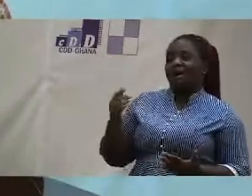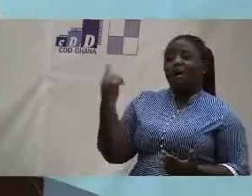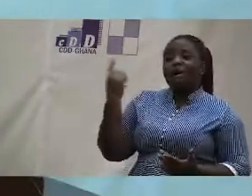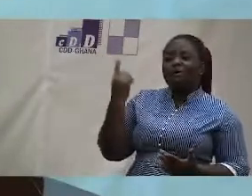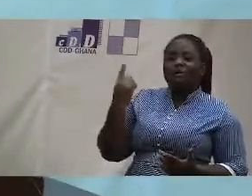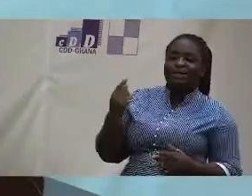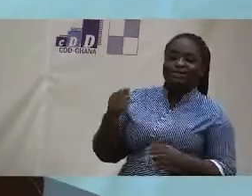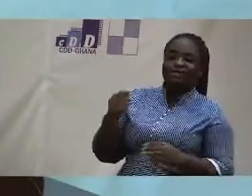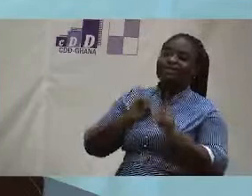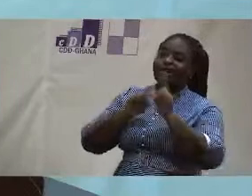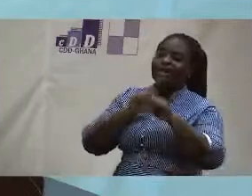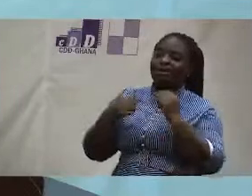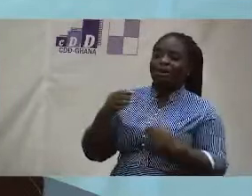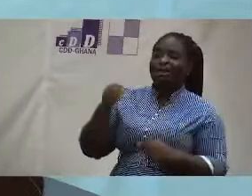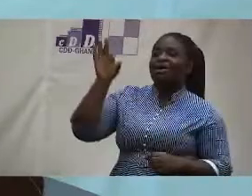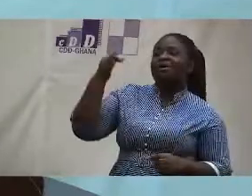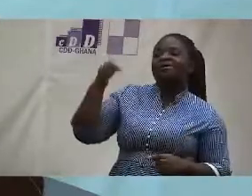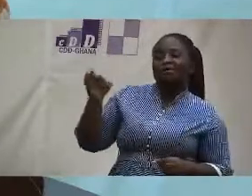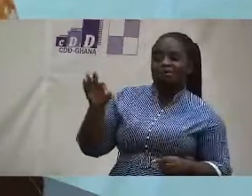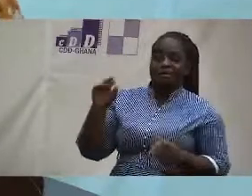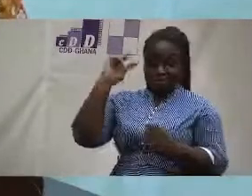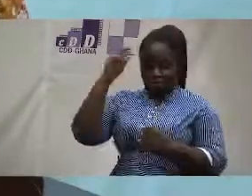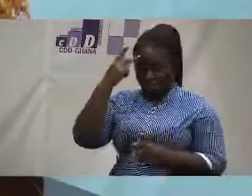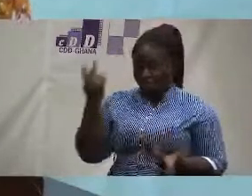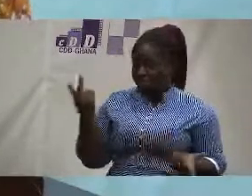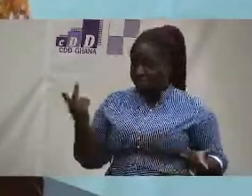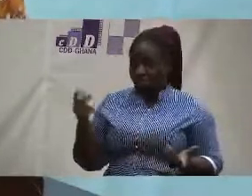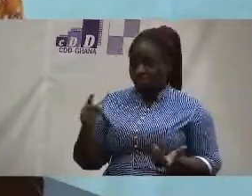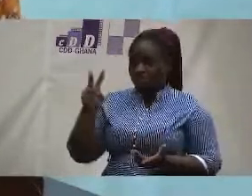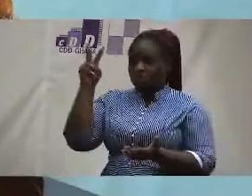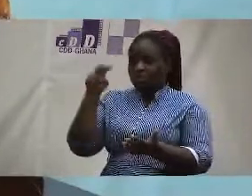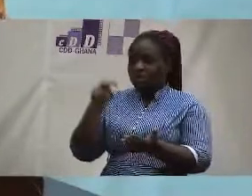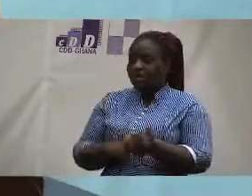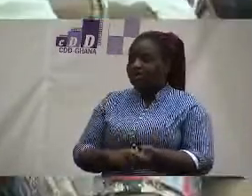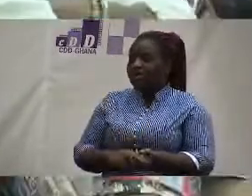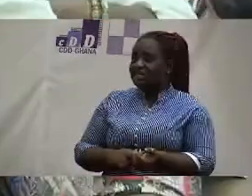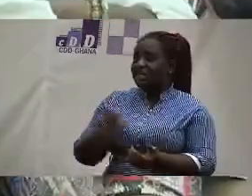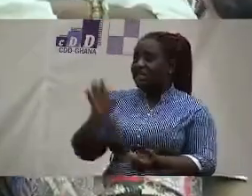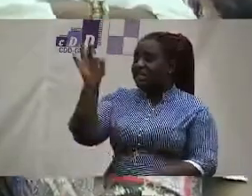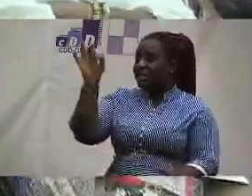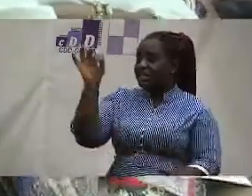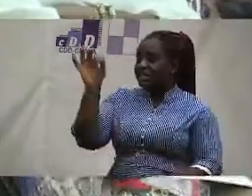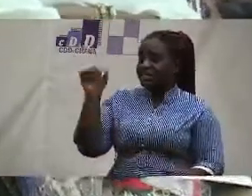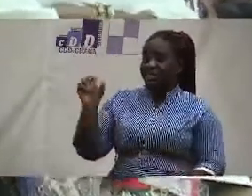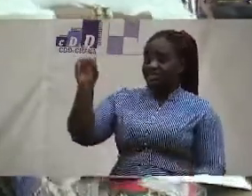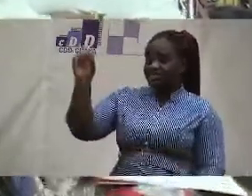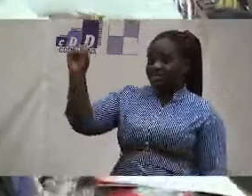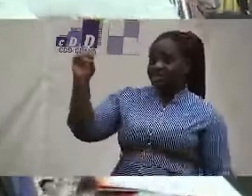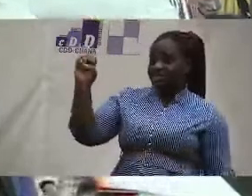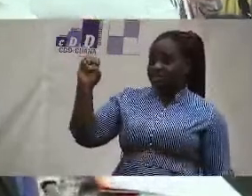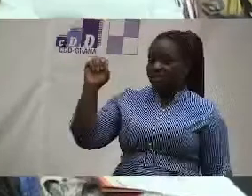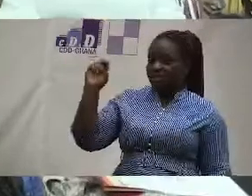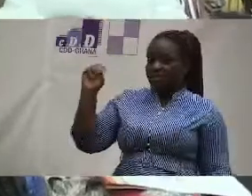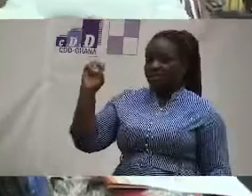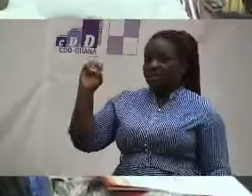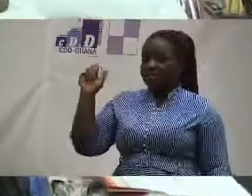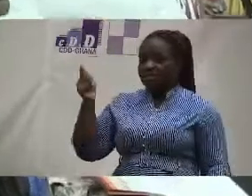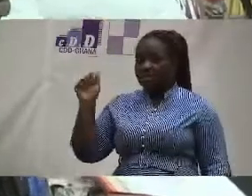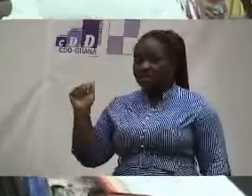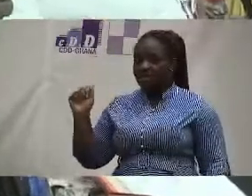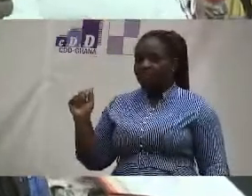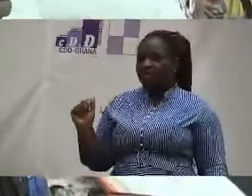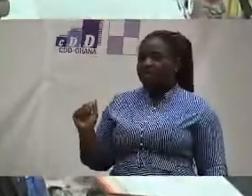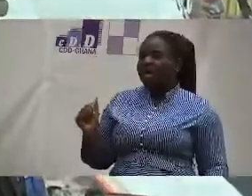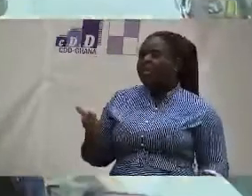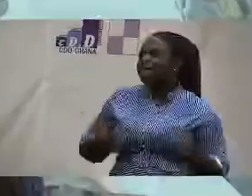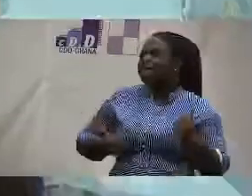Francophone politics, actually. The 2019 elections in Senegal as well. There were